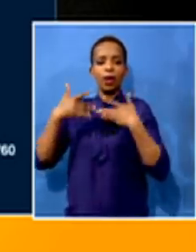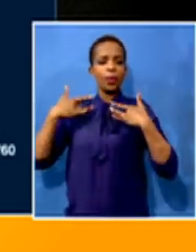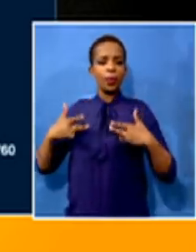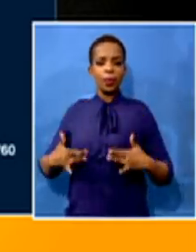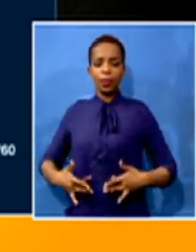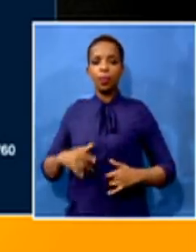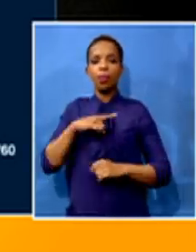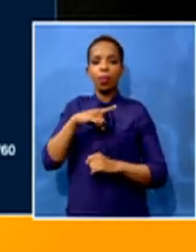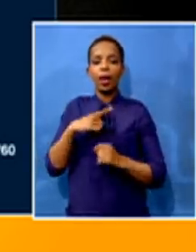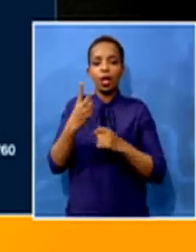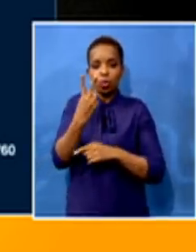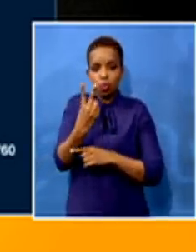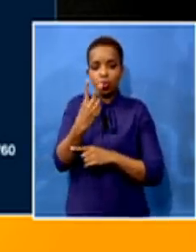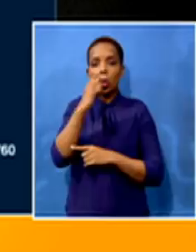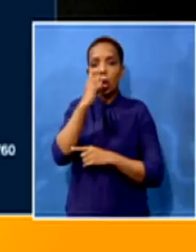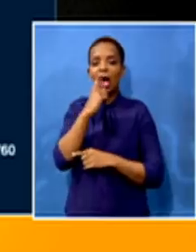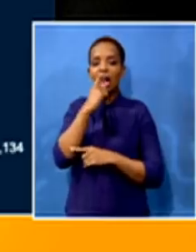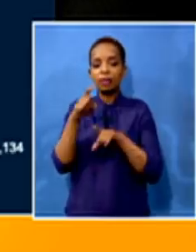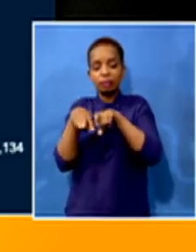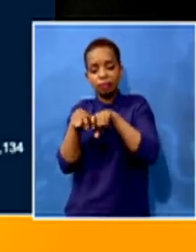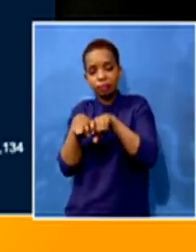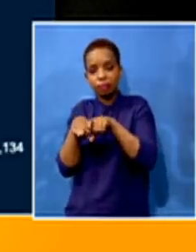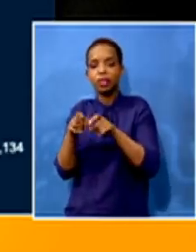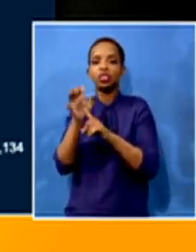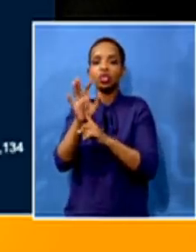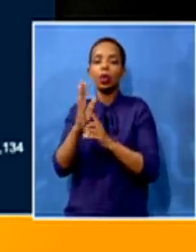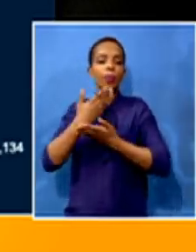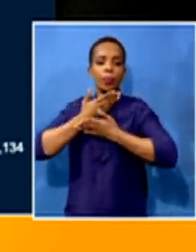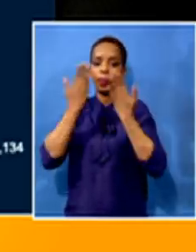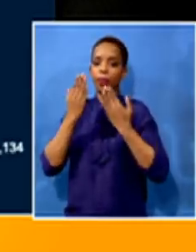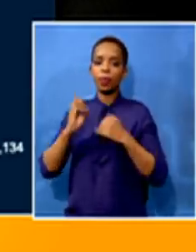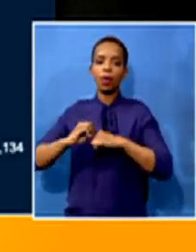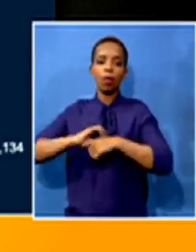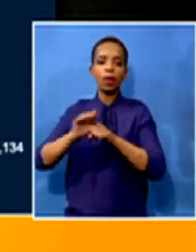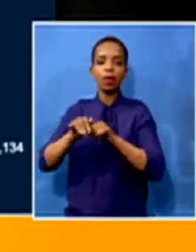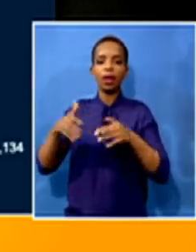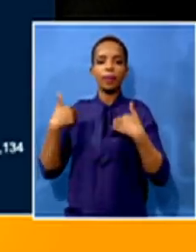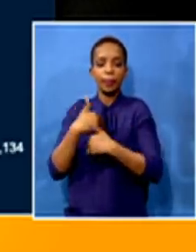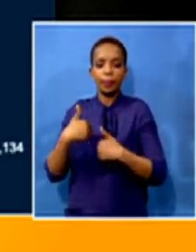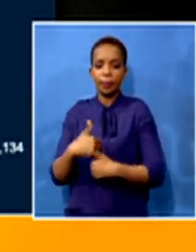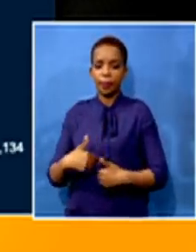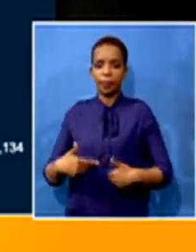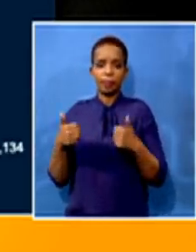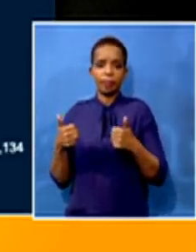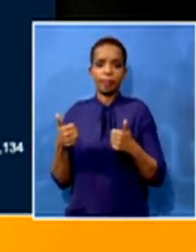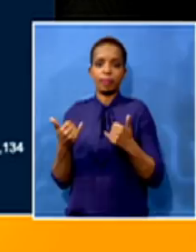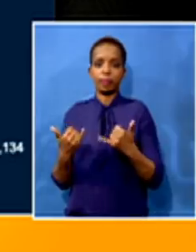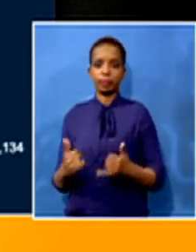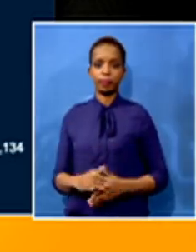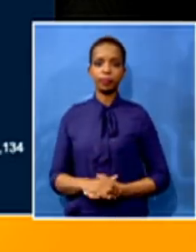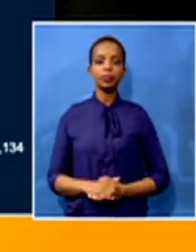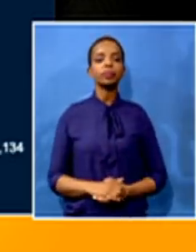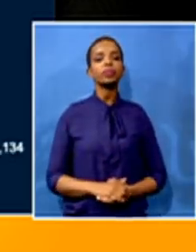that there's no longer evidence of active infection in their bodies. And given that there is still